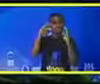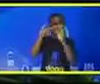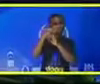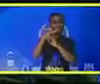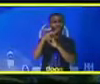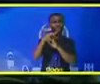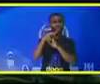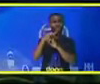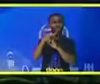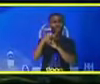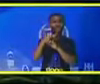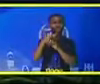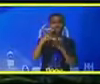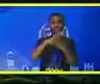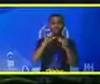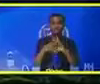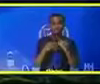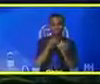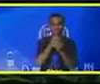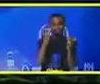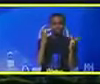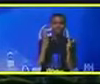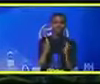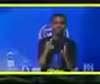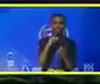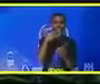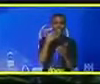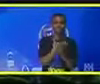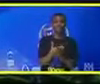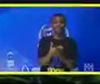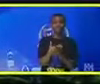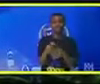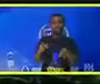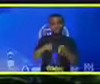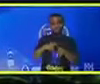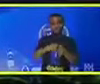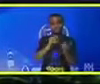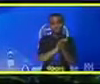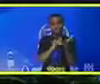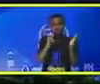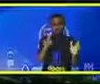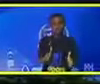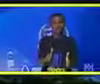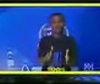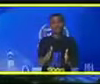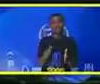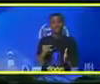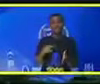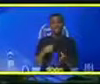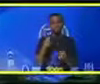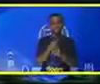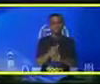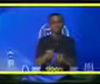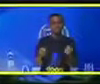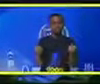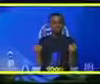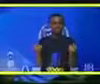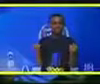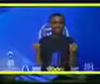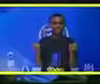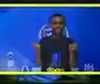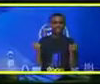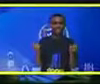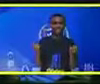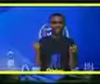it's not a story to be told as far as believers are concerned. It is something I'm even embarrassed as a man of God to admit.